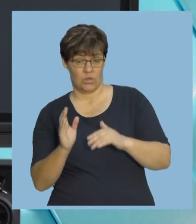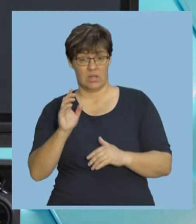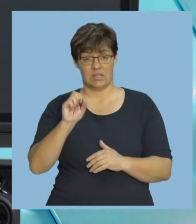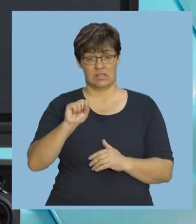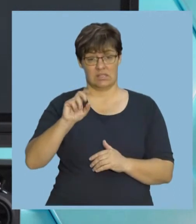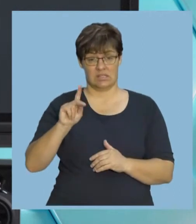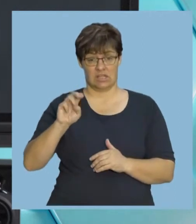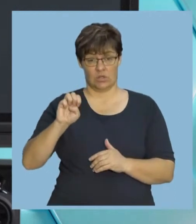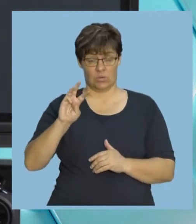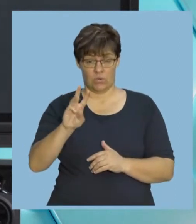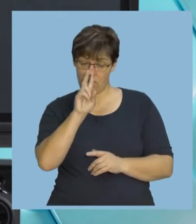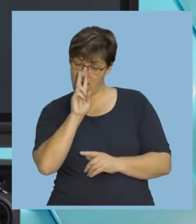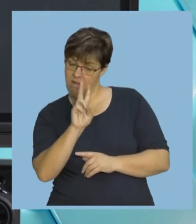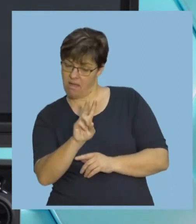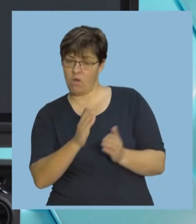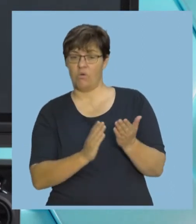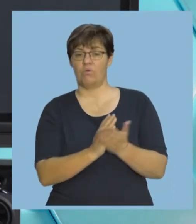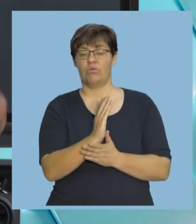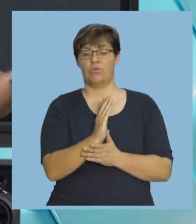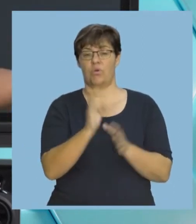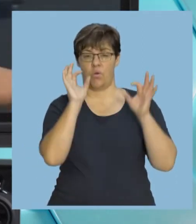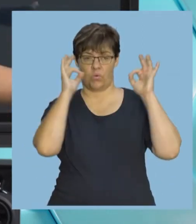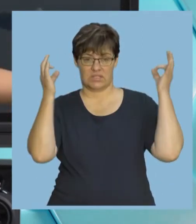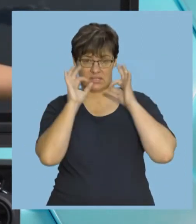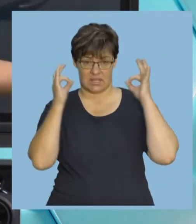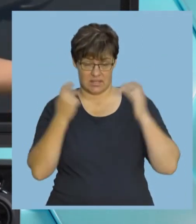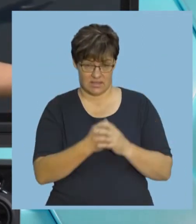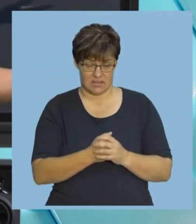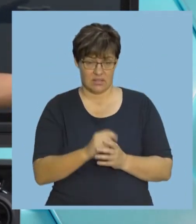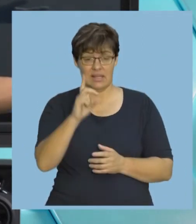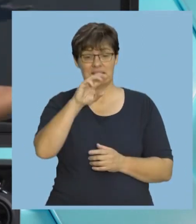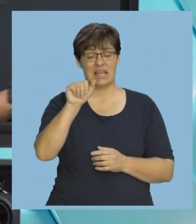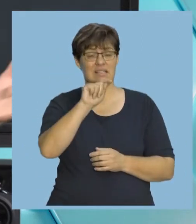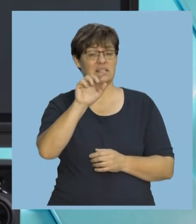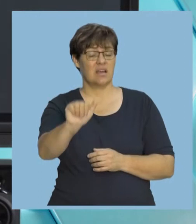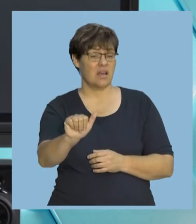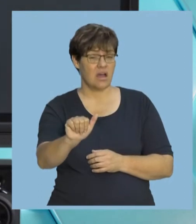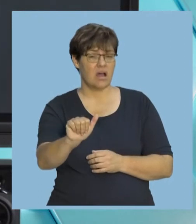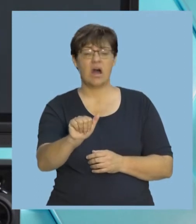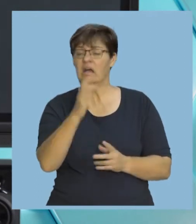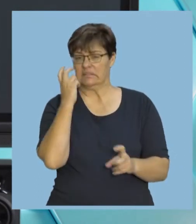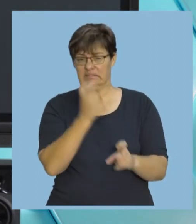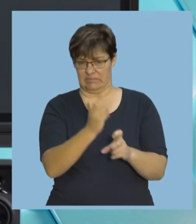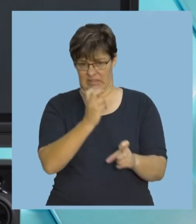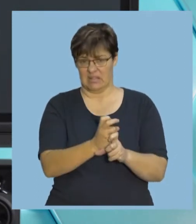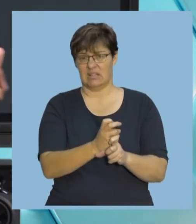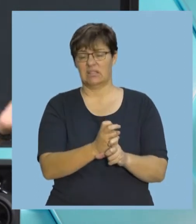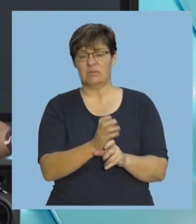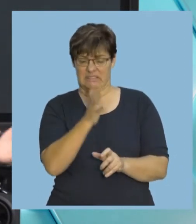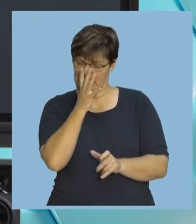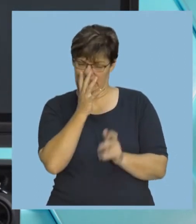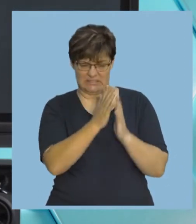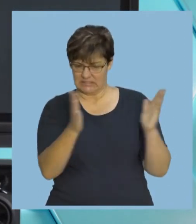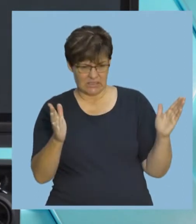we have drawn the whisker plot. That's another way. If you have data, it might be difficult, especially a big data, to